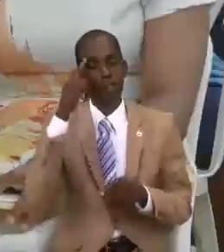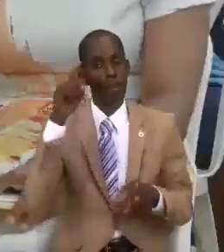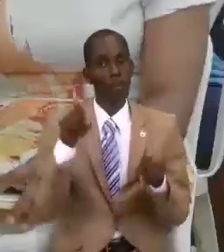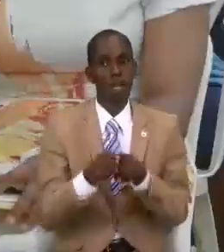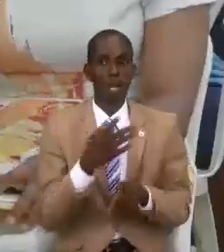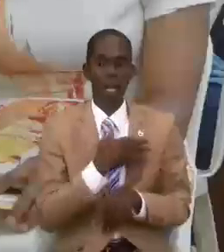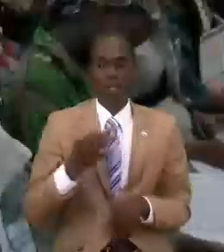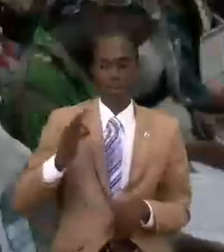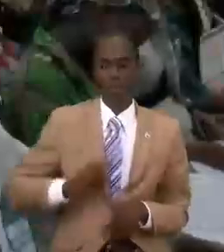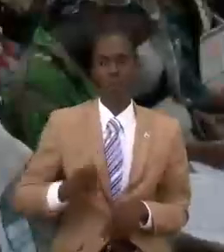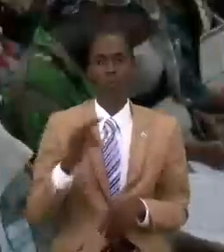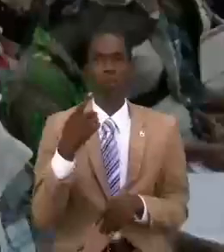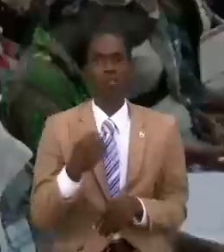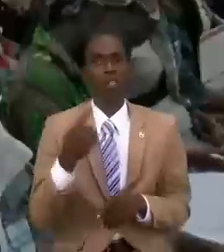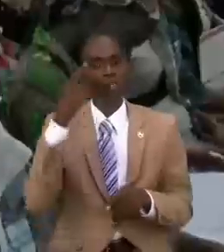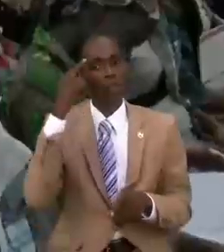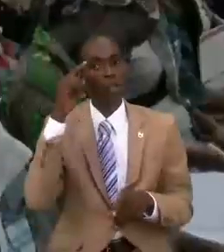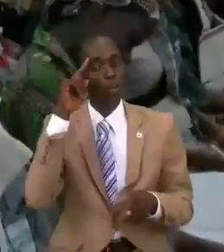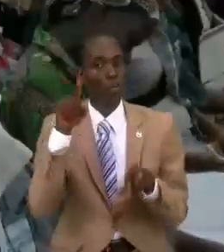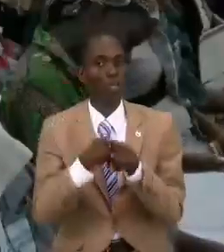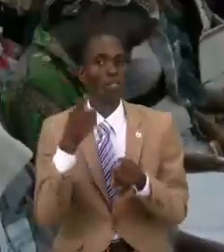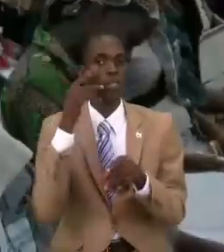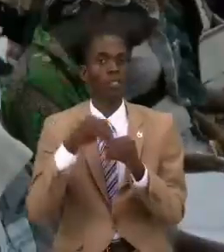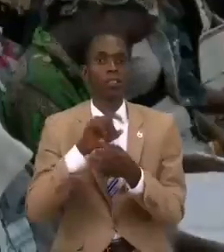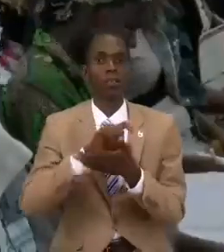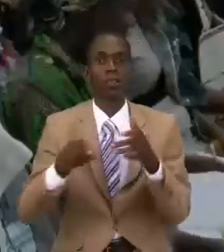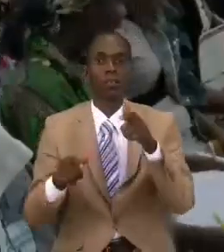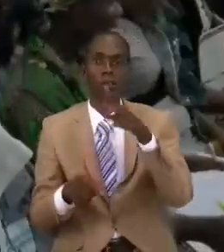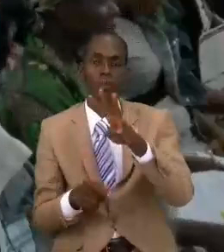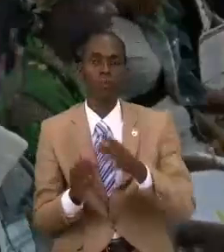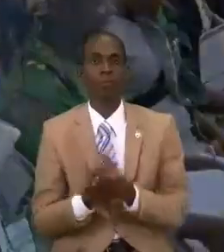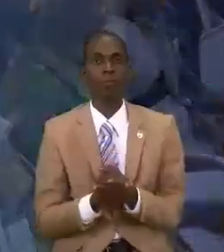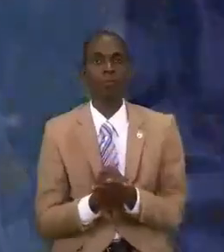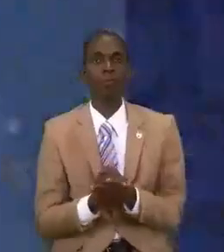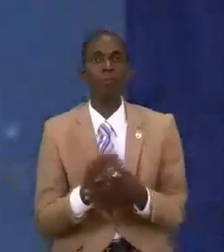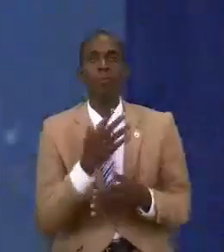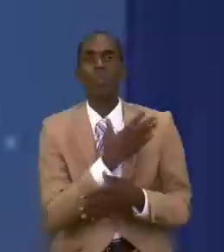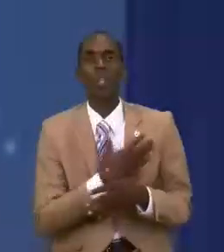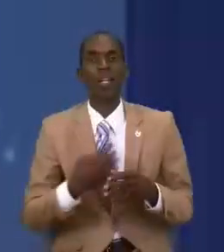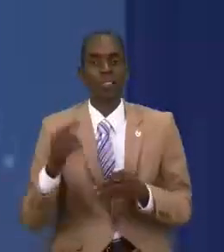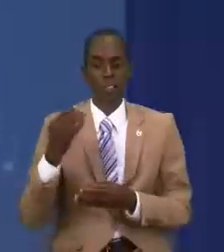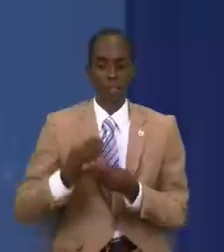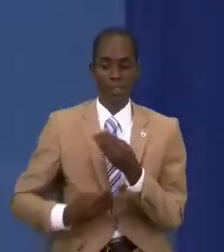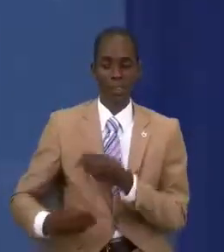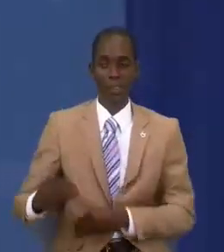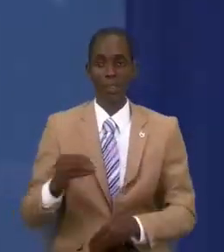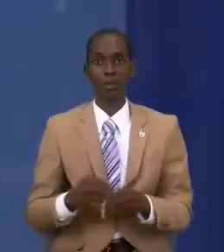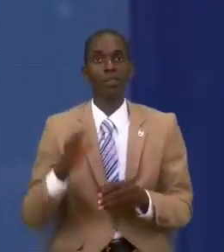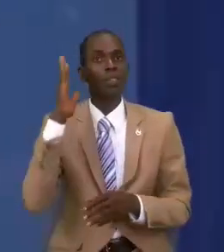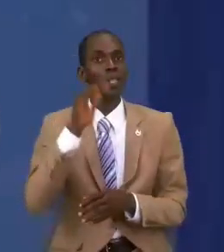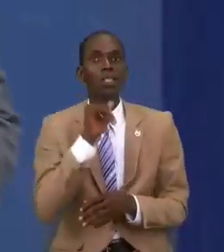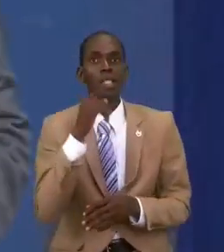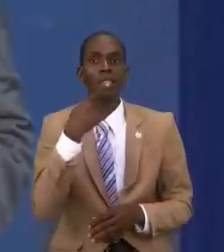24 it says, and the inhabitant shall not say, I am sick. Inhabitant of where?